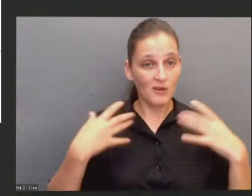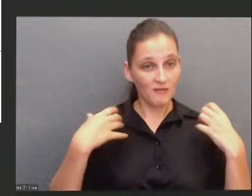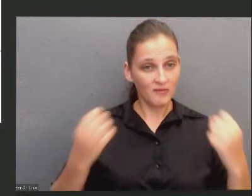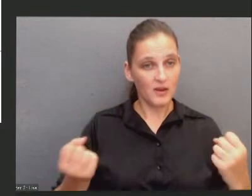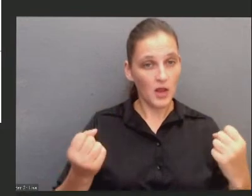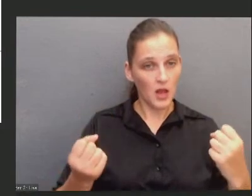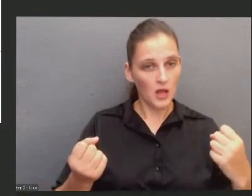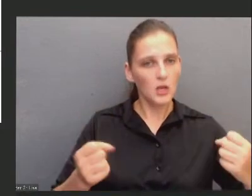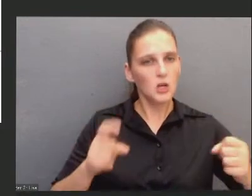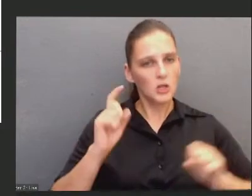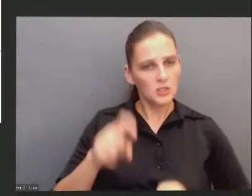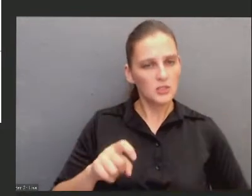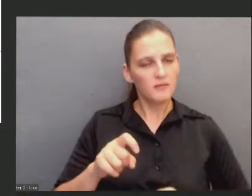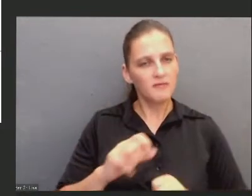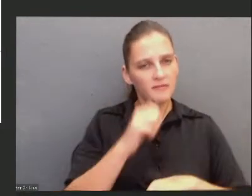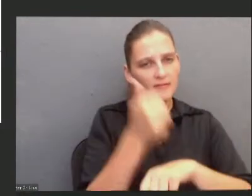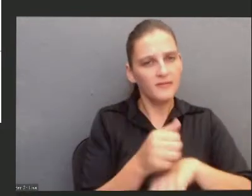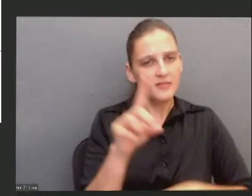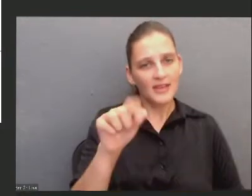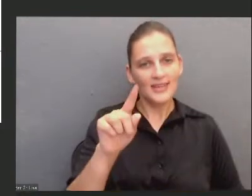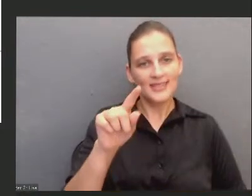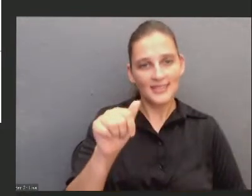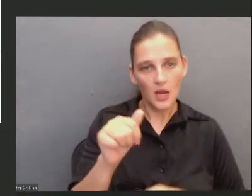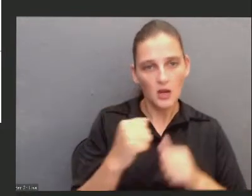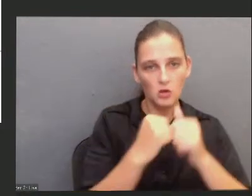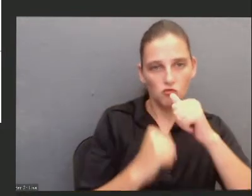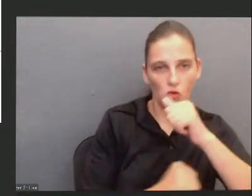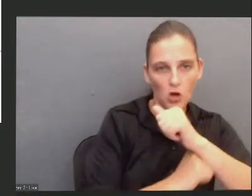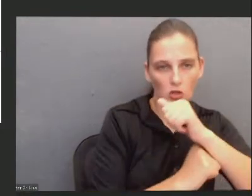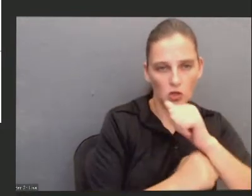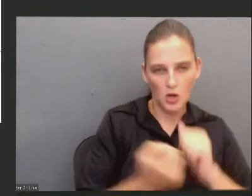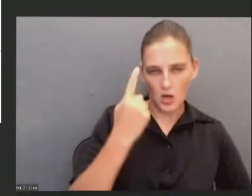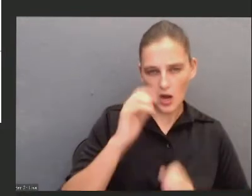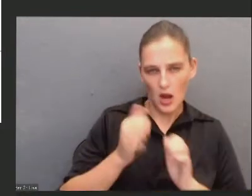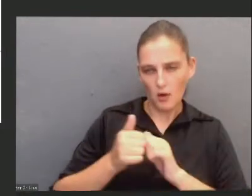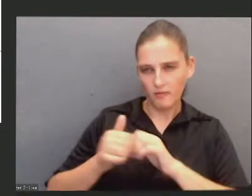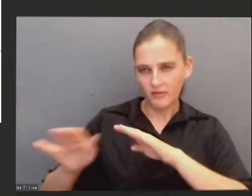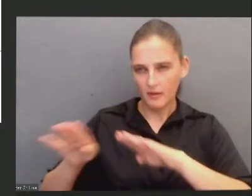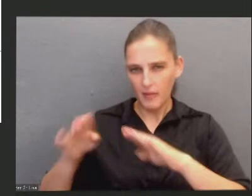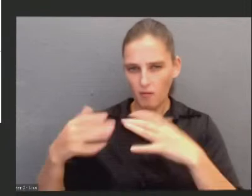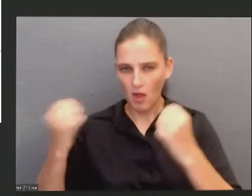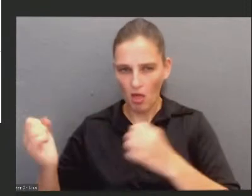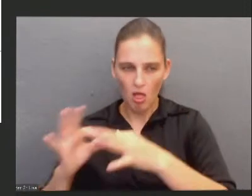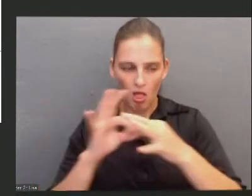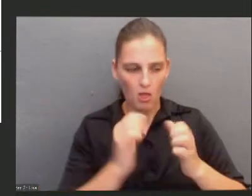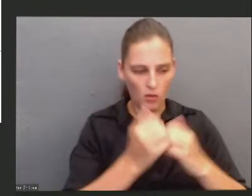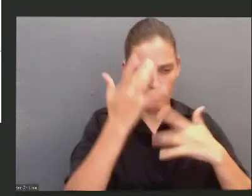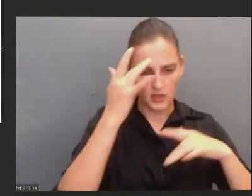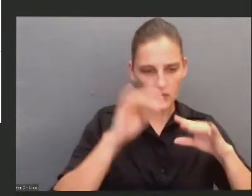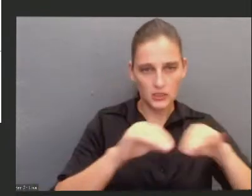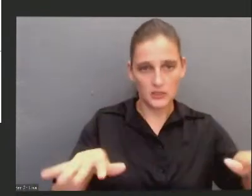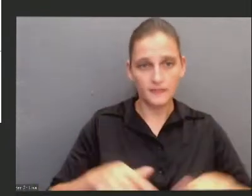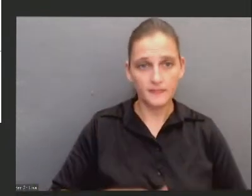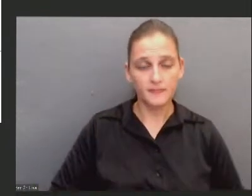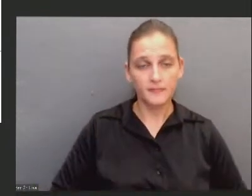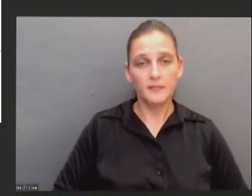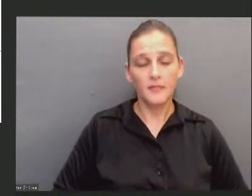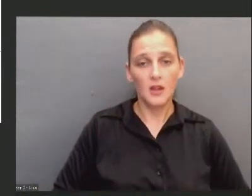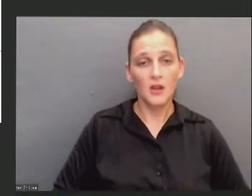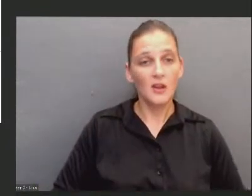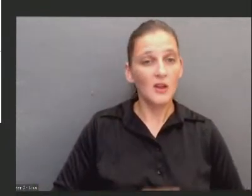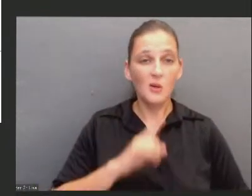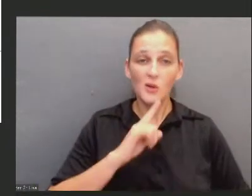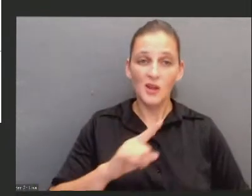the intersection of behavioral health with the pandemic. Government really at all levels should invest in a data infrastructure